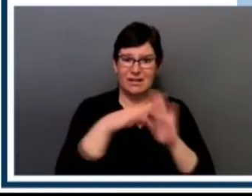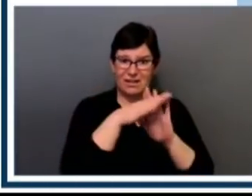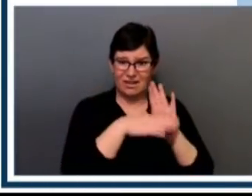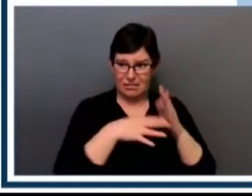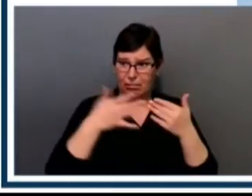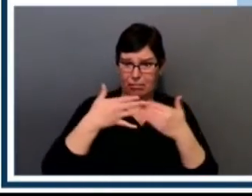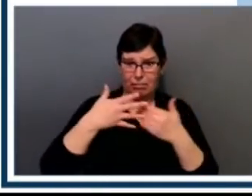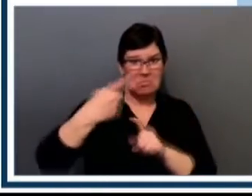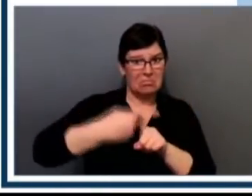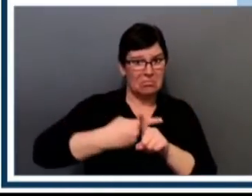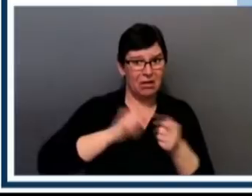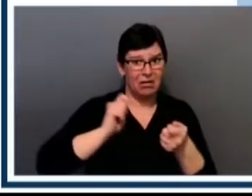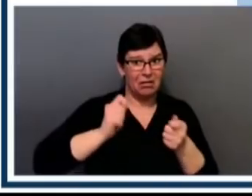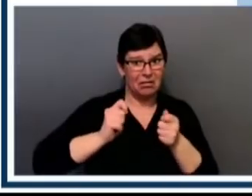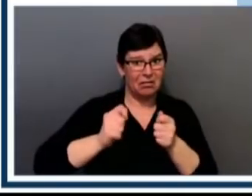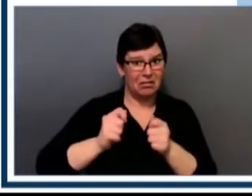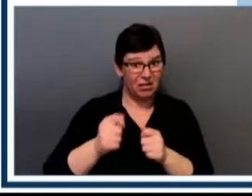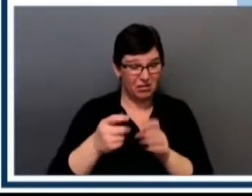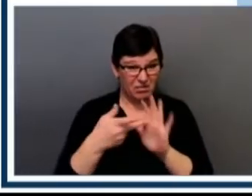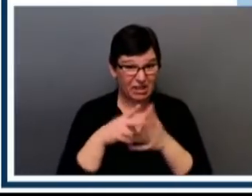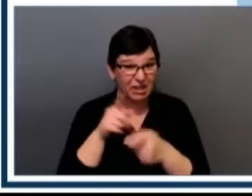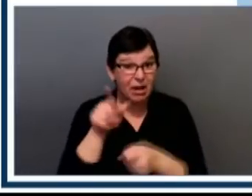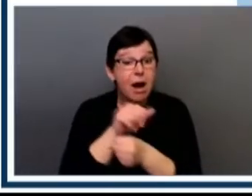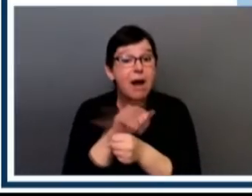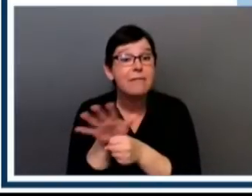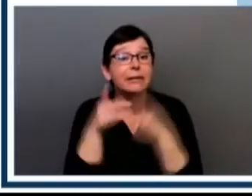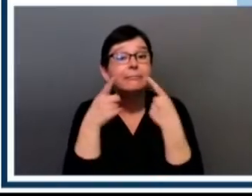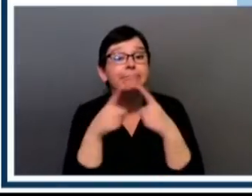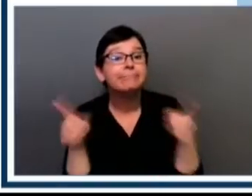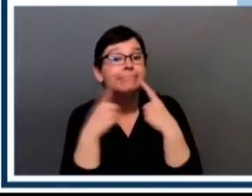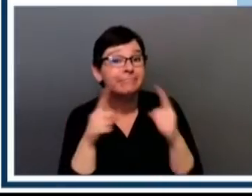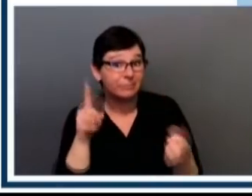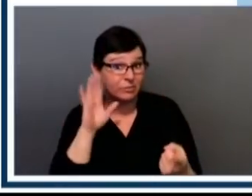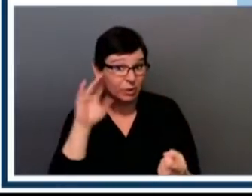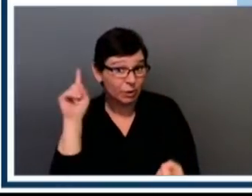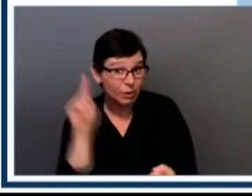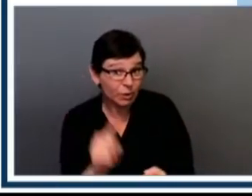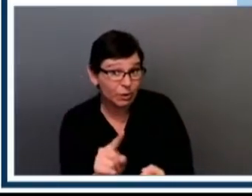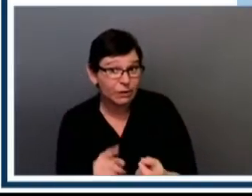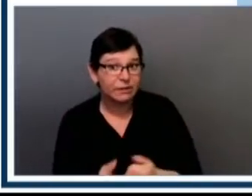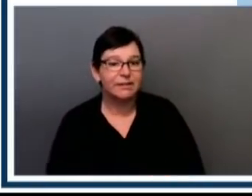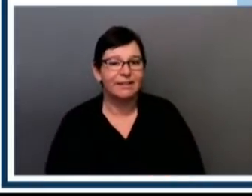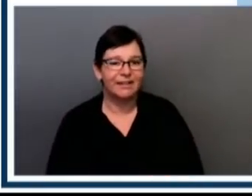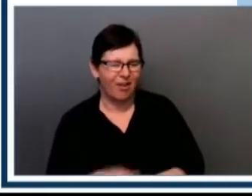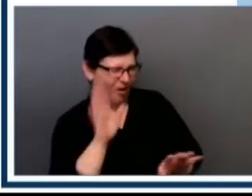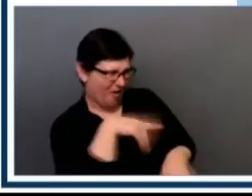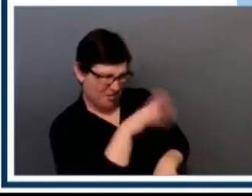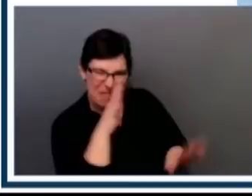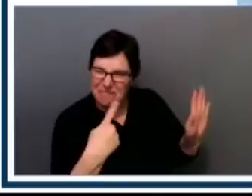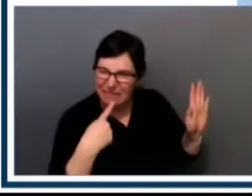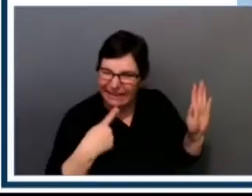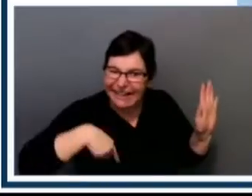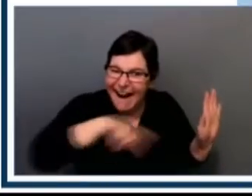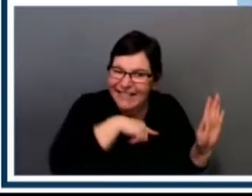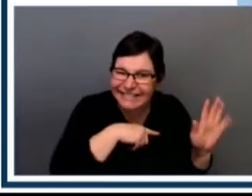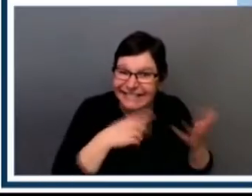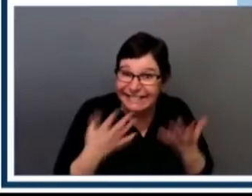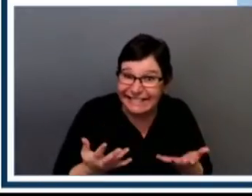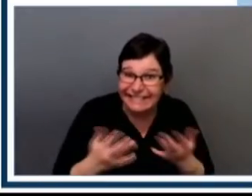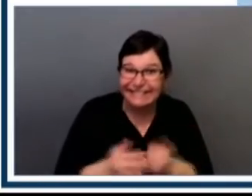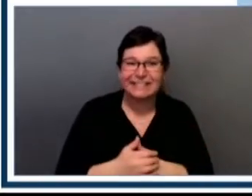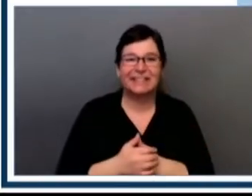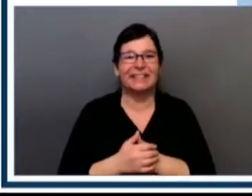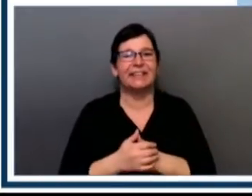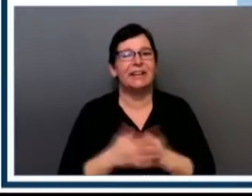don't want to. I think that will be, the media will be most disappointed to not see us on a regular basis. But the expectation